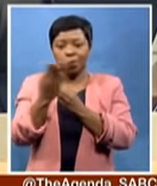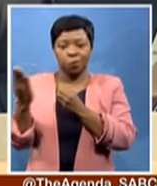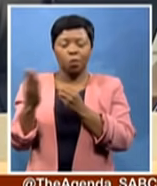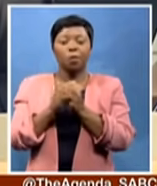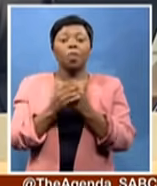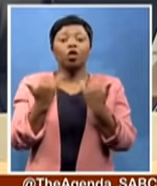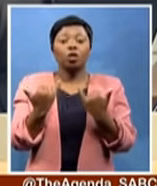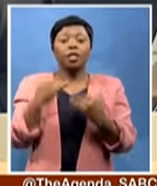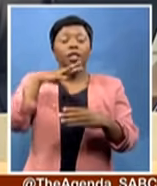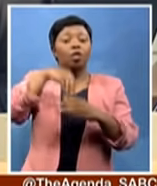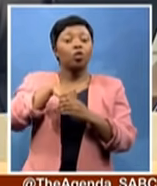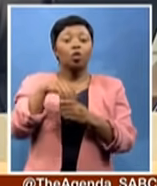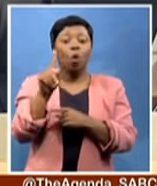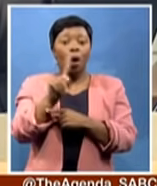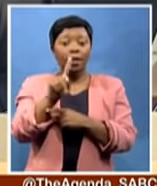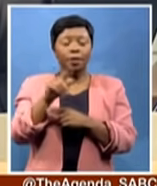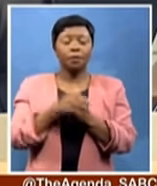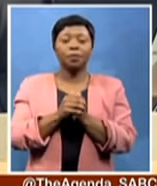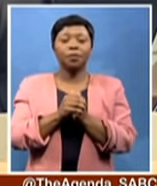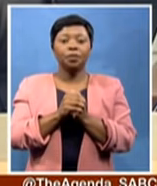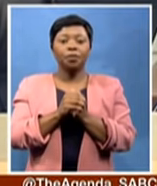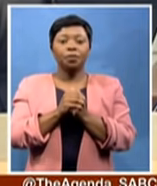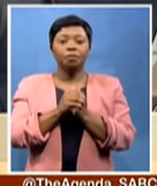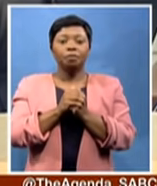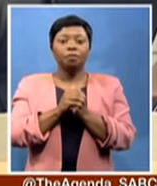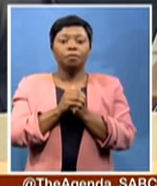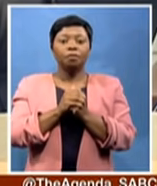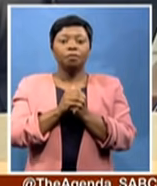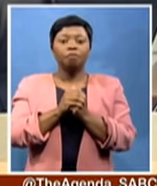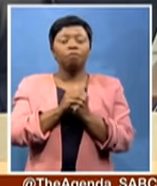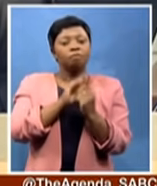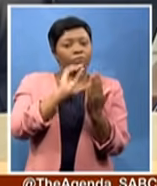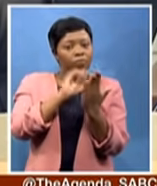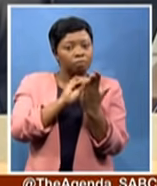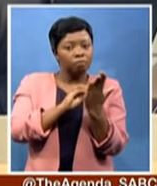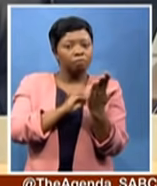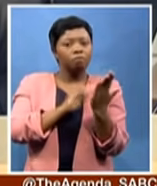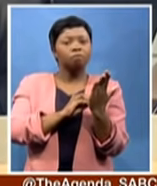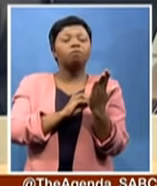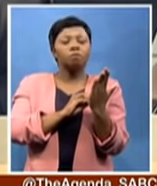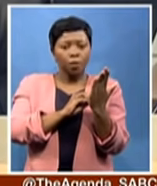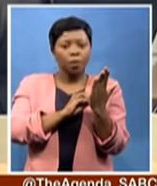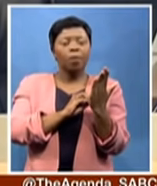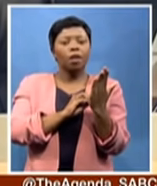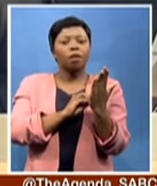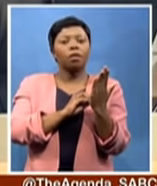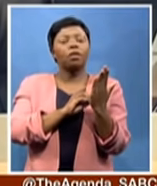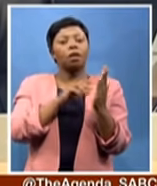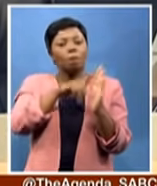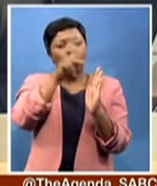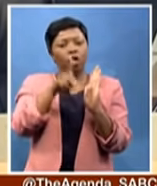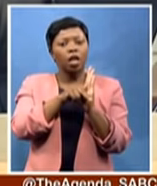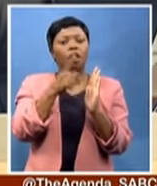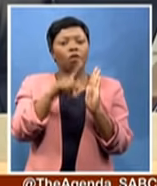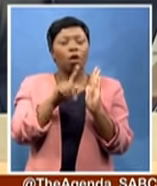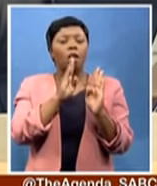effective regulatory architecture for private funding of political parties and civil society groups